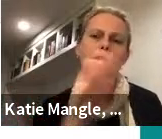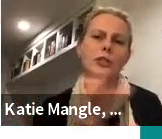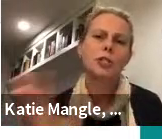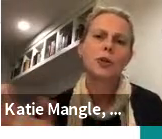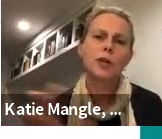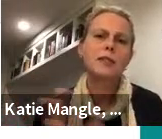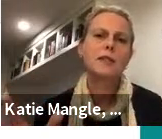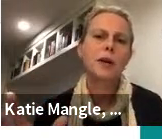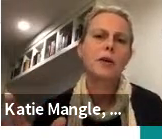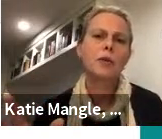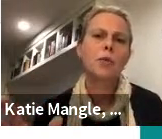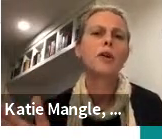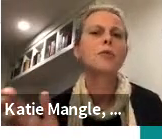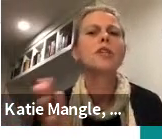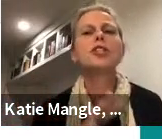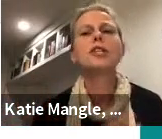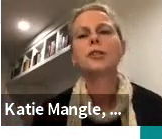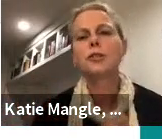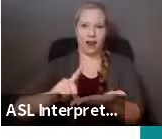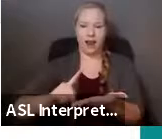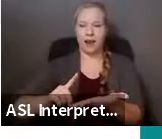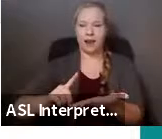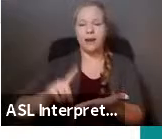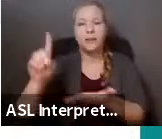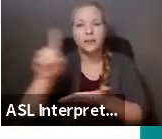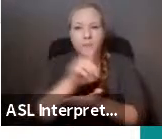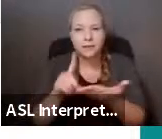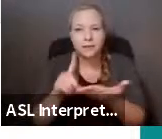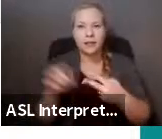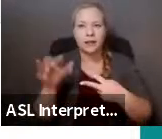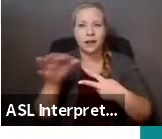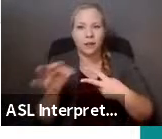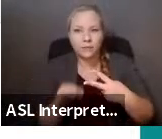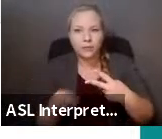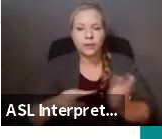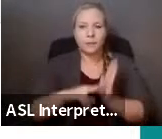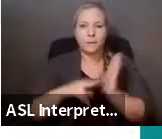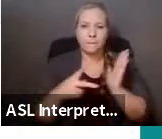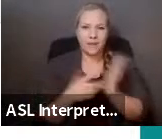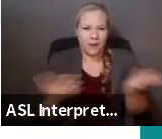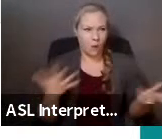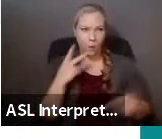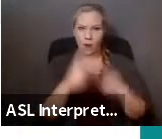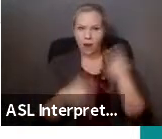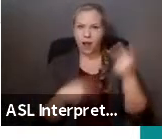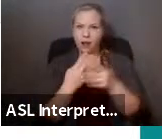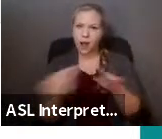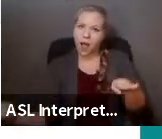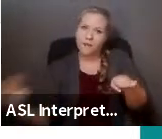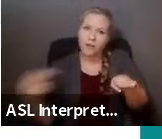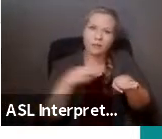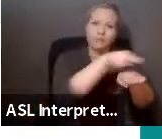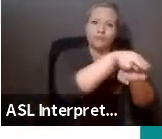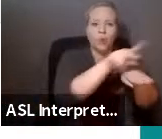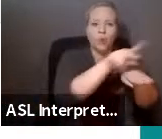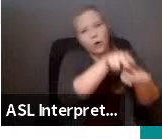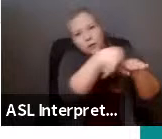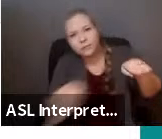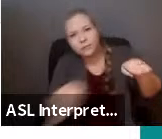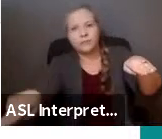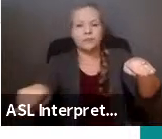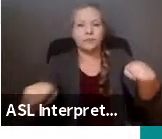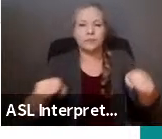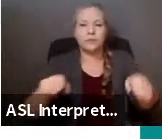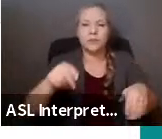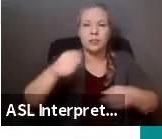they're little like choices about which interchange type, for example, to use. What is the formation of the bridge